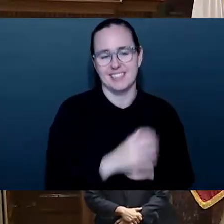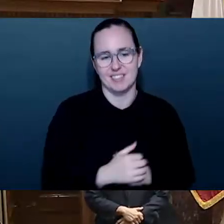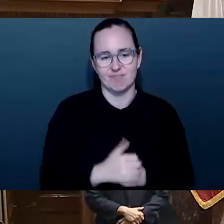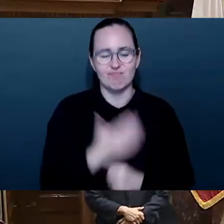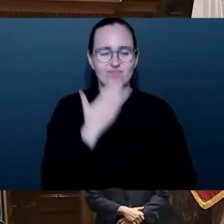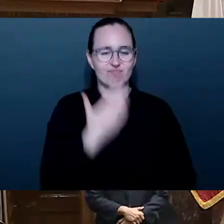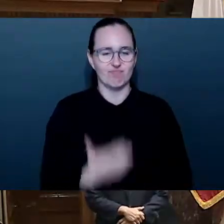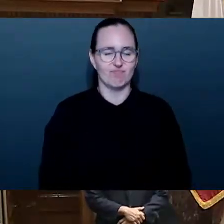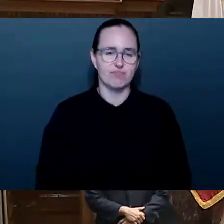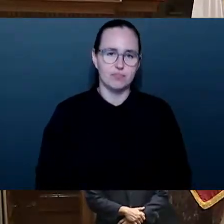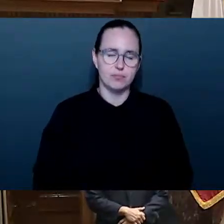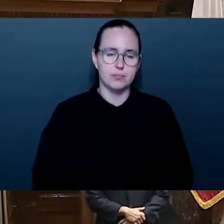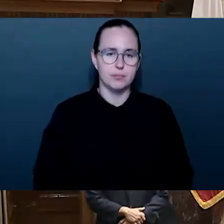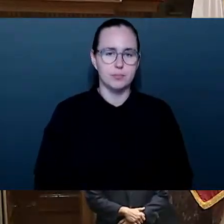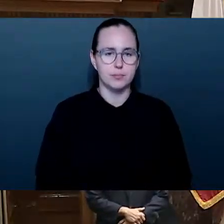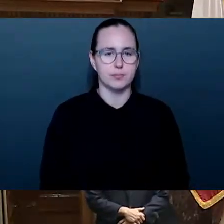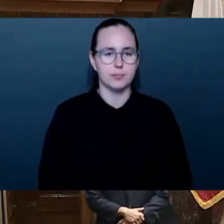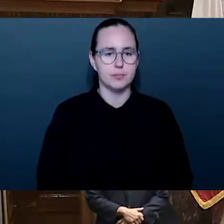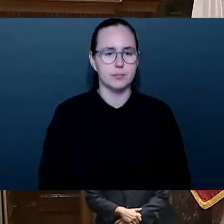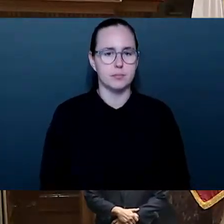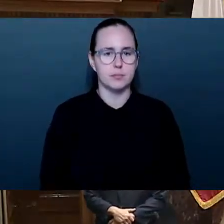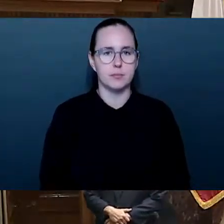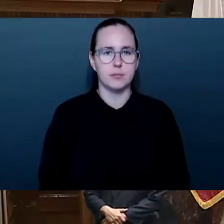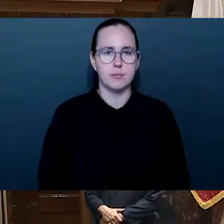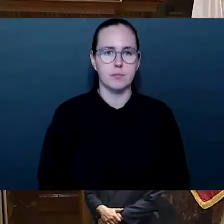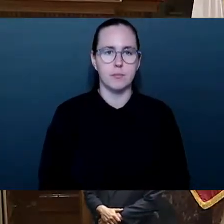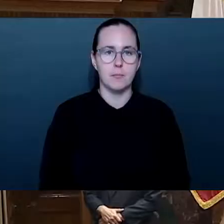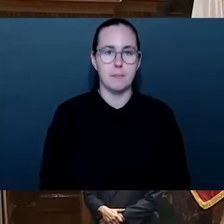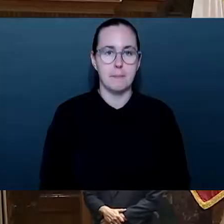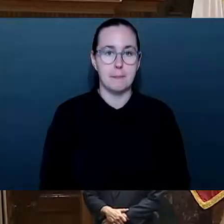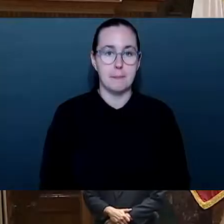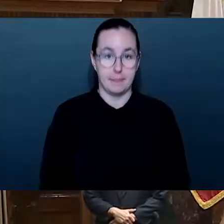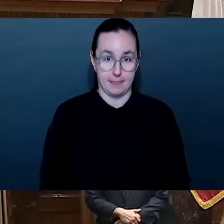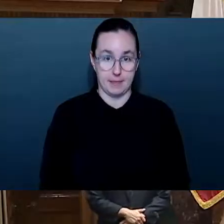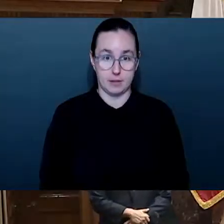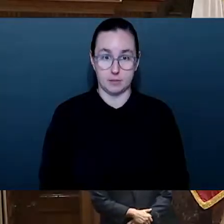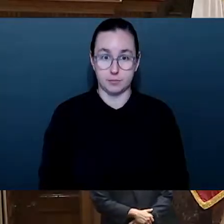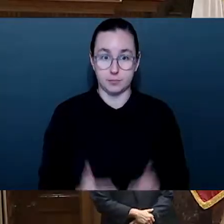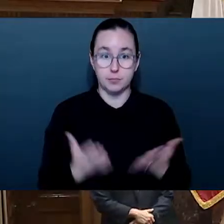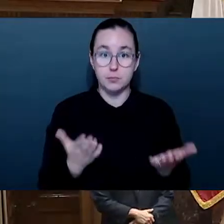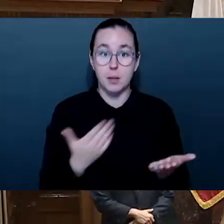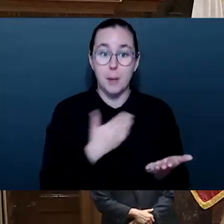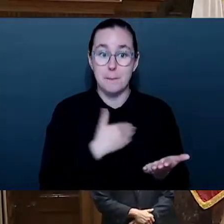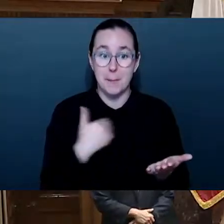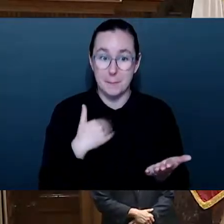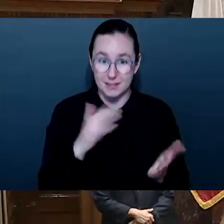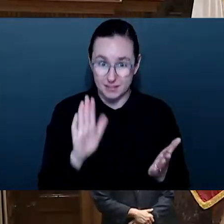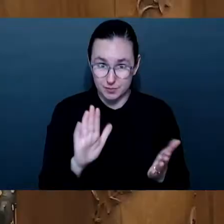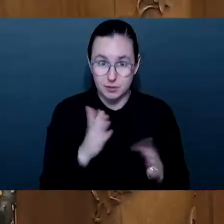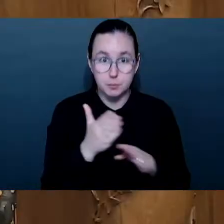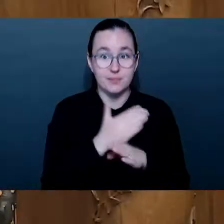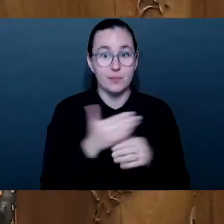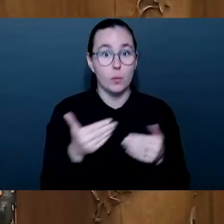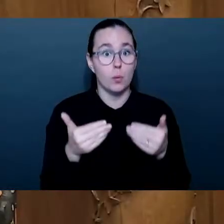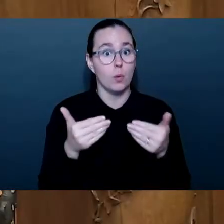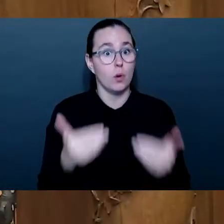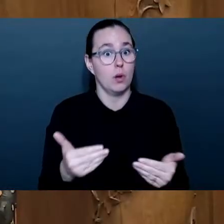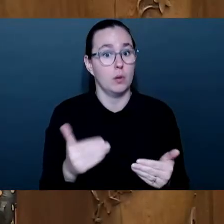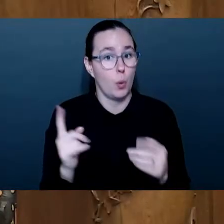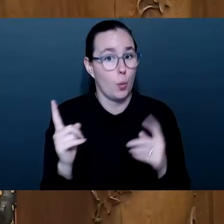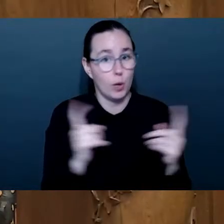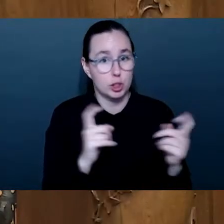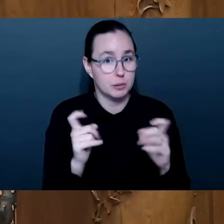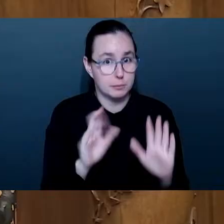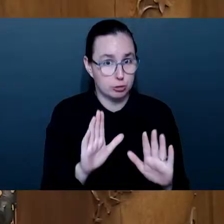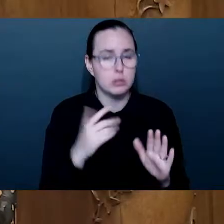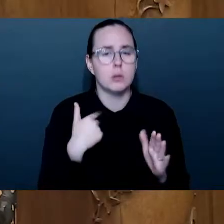Members, before we start the question period, I would like to provide some guidelines regarding private members'